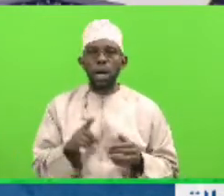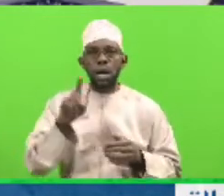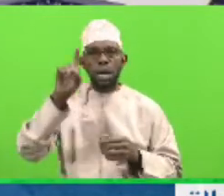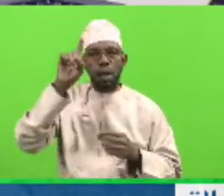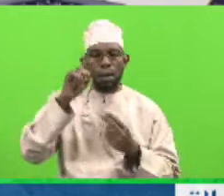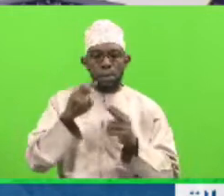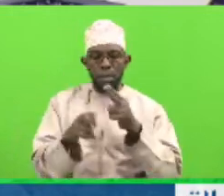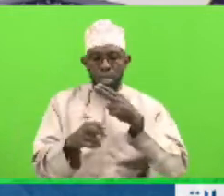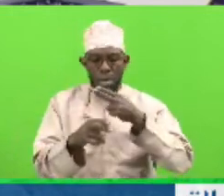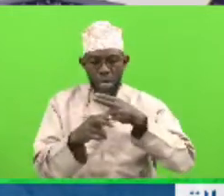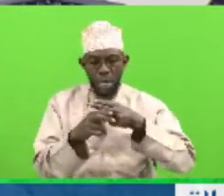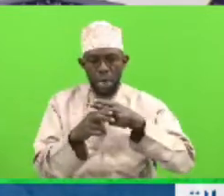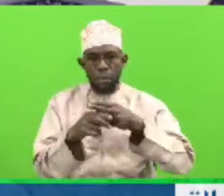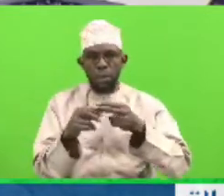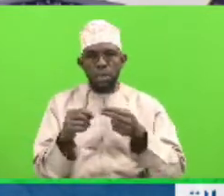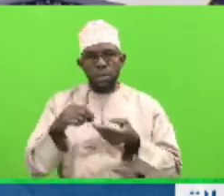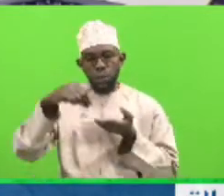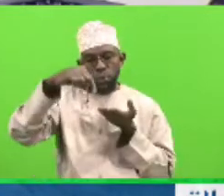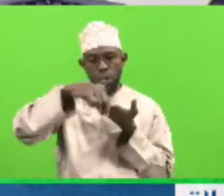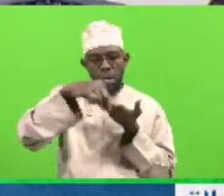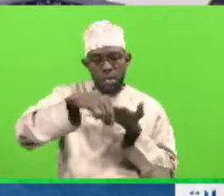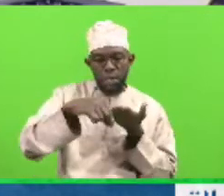has named in the Quran